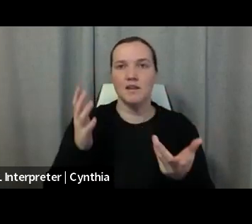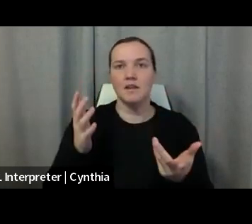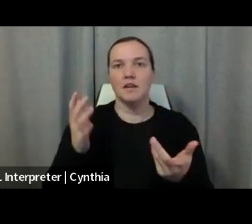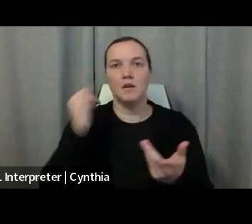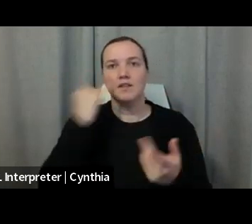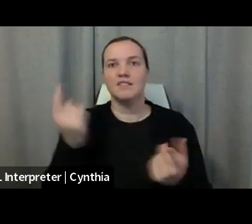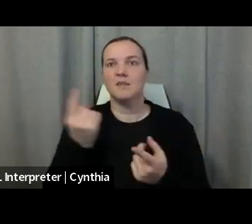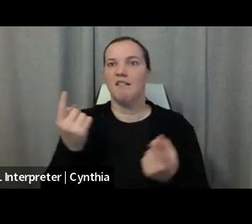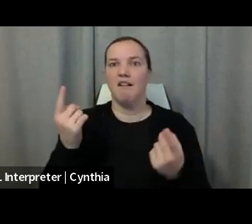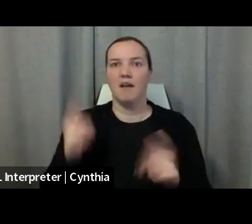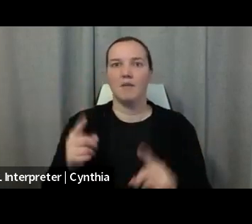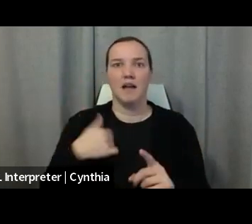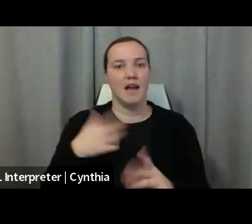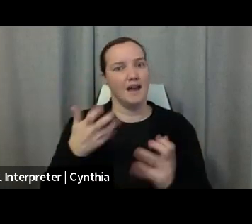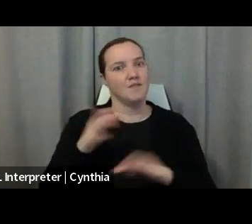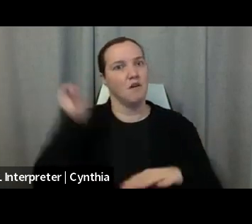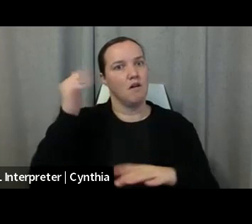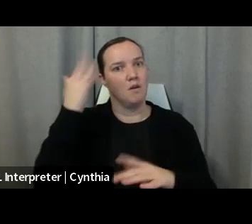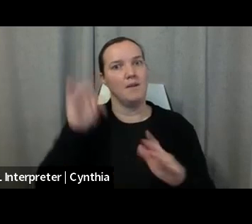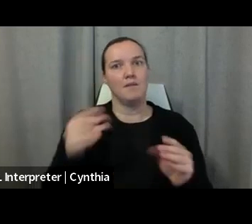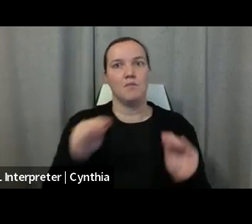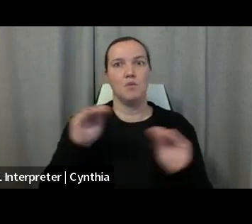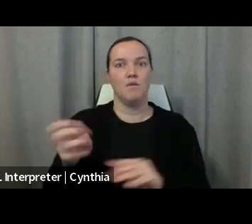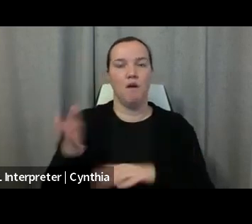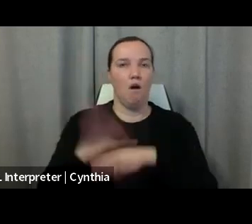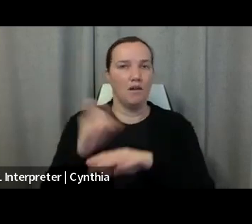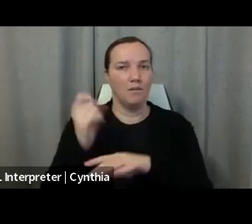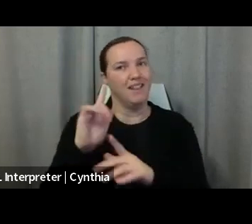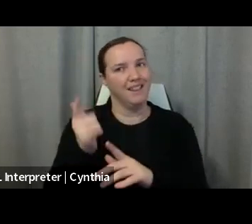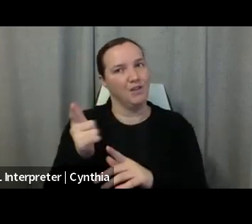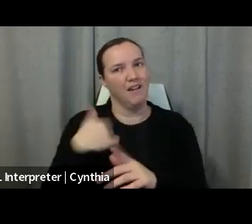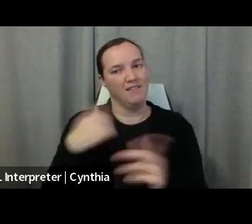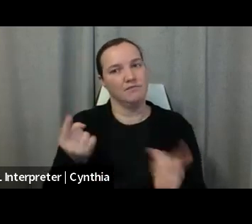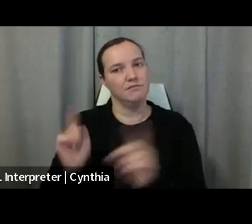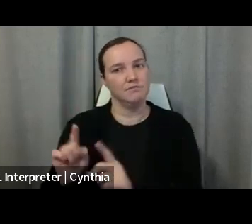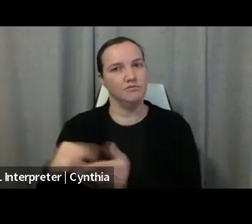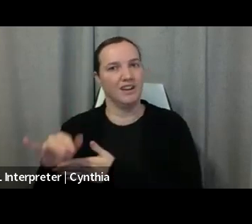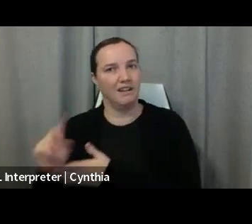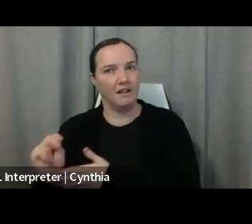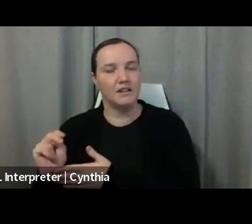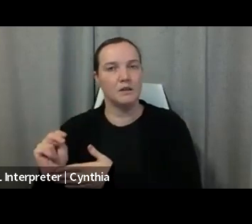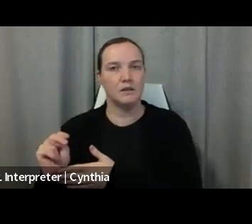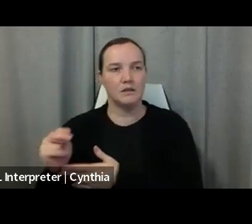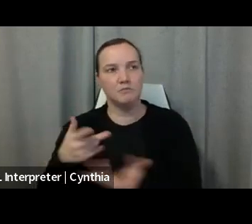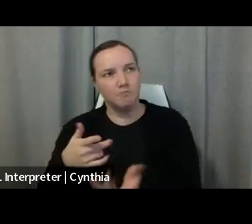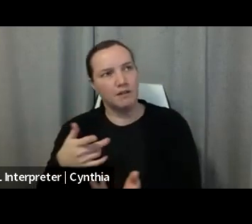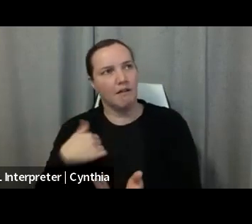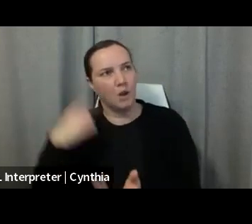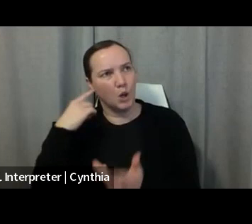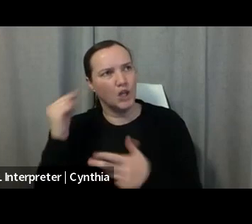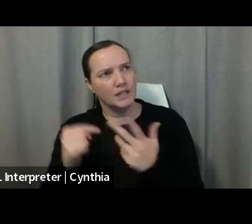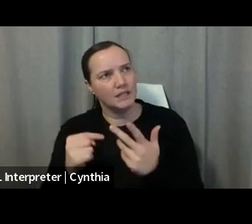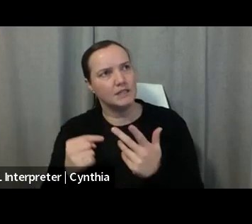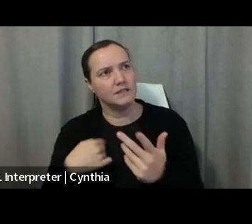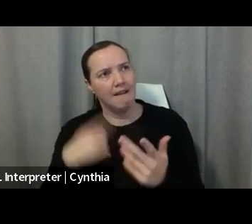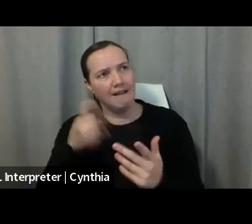saying, I've got to call it out because we've got to move on, but I know later I need to do a follow-up and checking with that person for what occurred and why I had to, call them